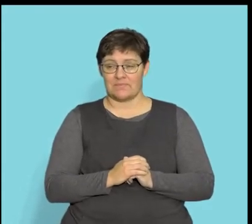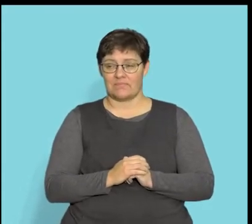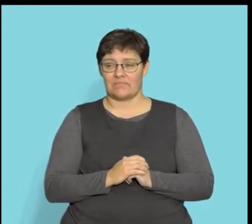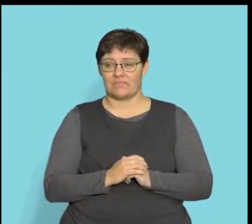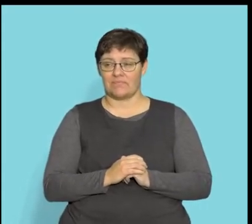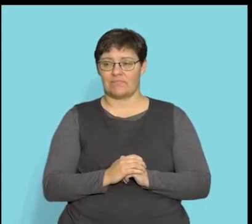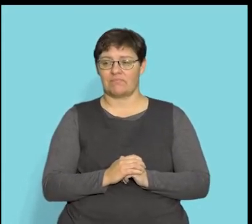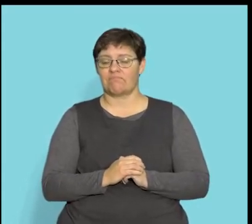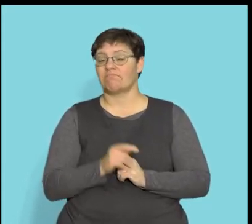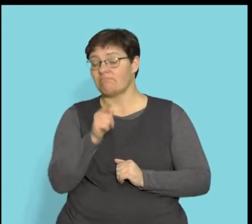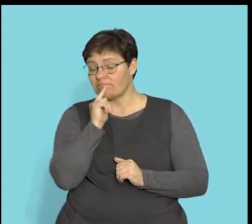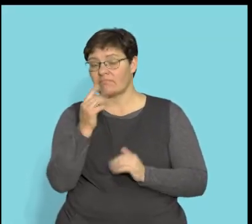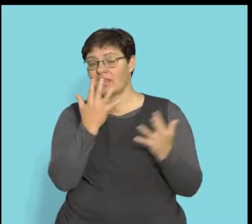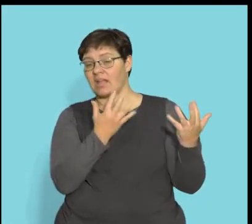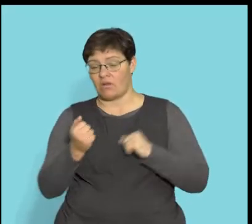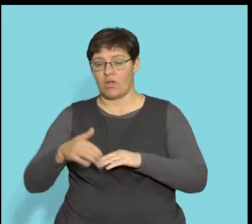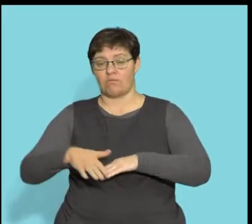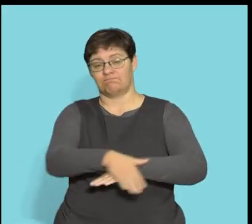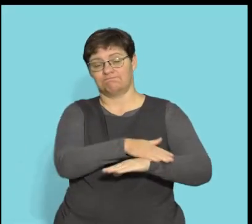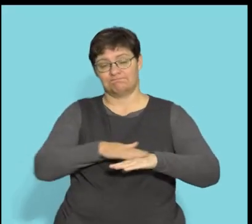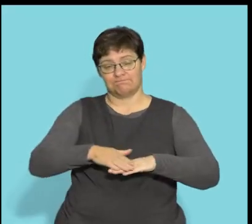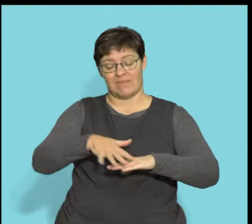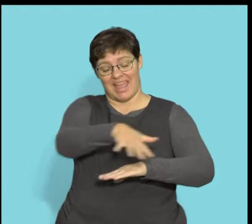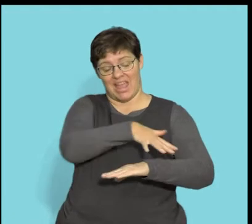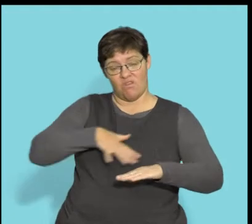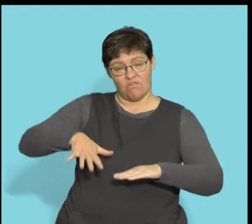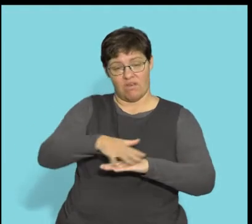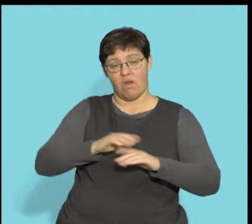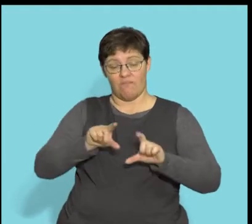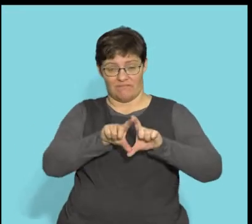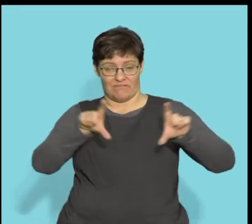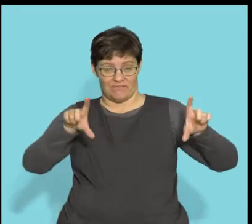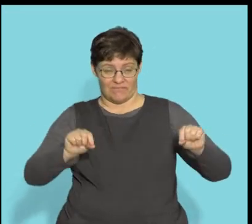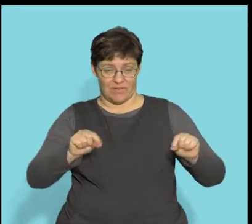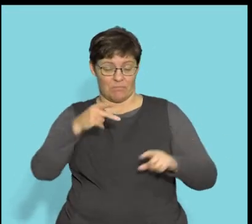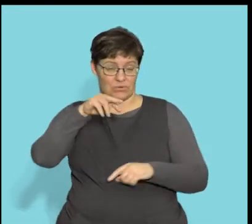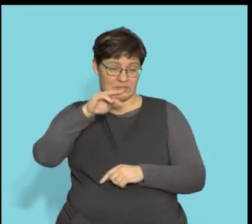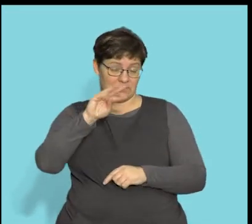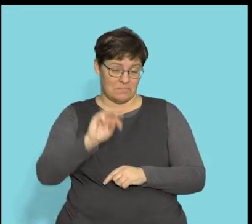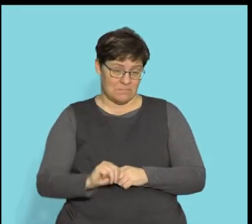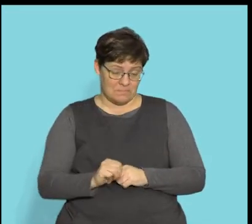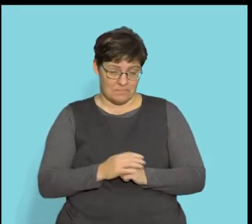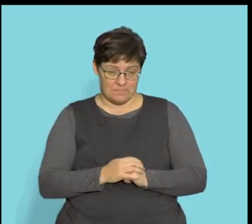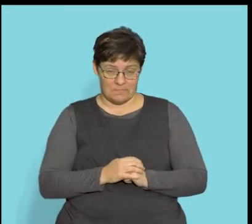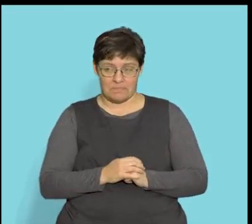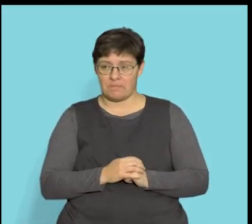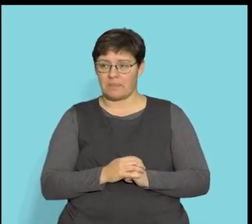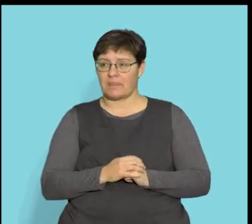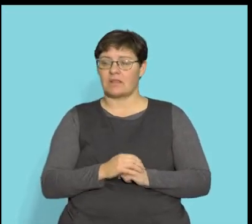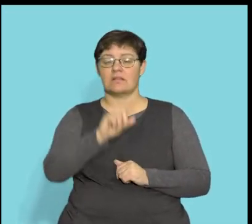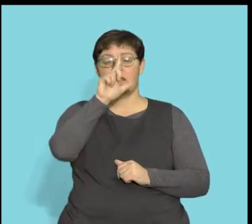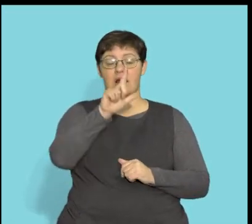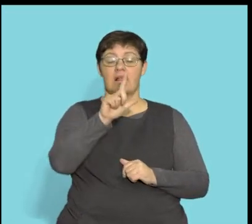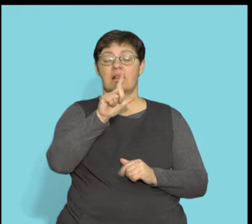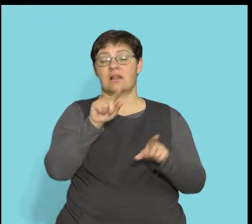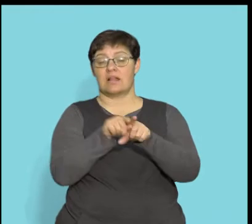So we are now going to calculate the surface area of the particular rectangular prism. Again, I'm just going to write my length is